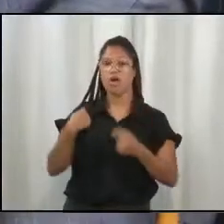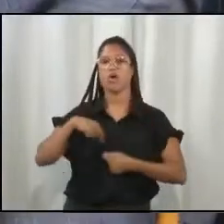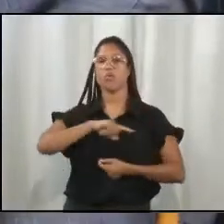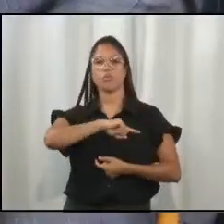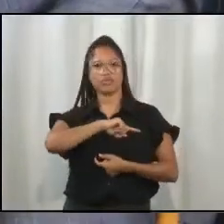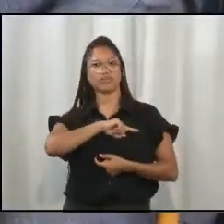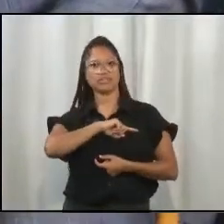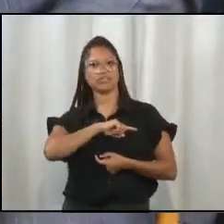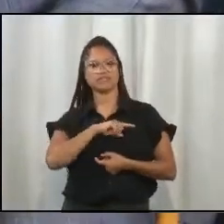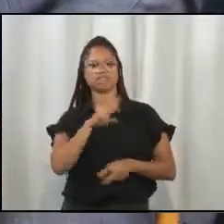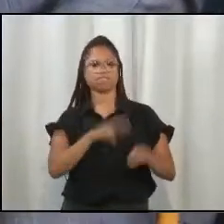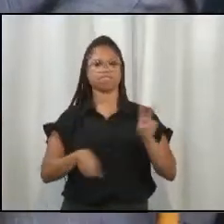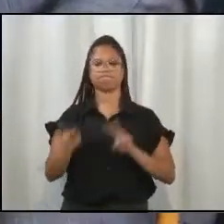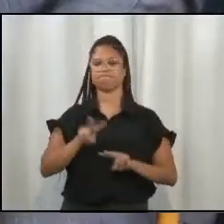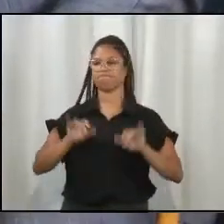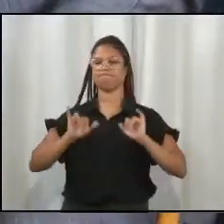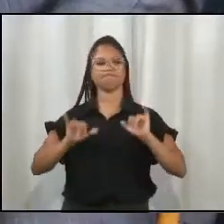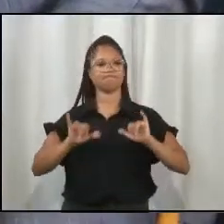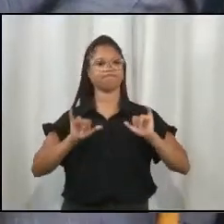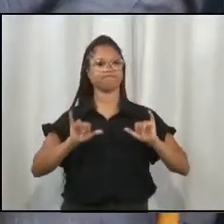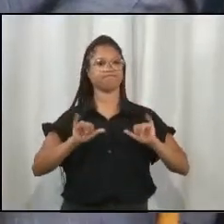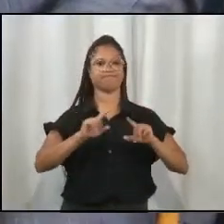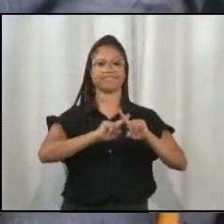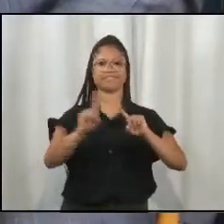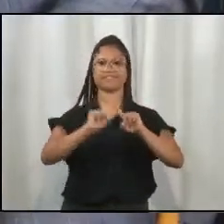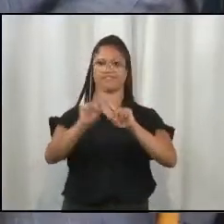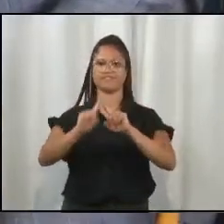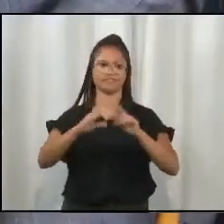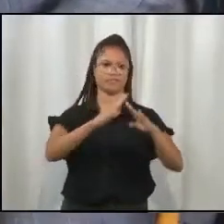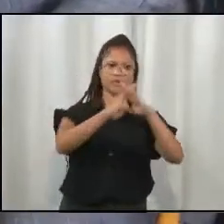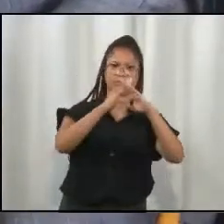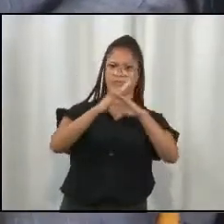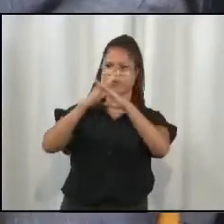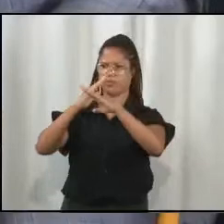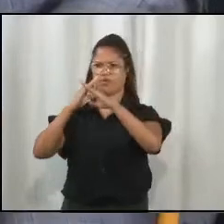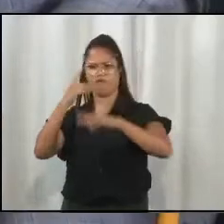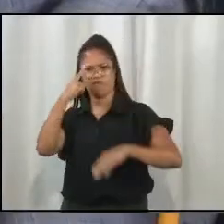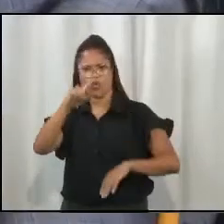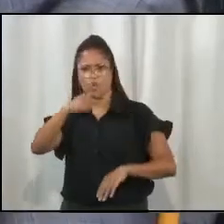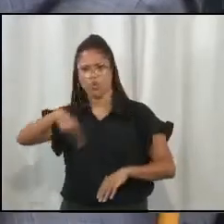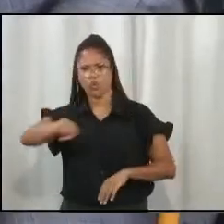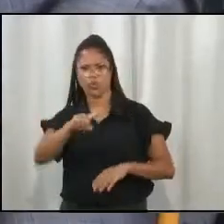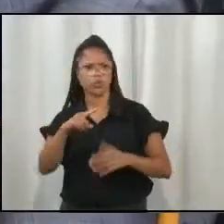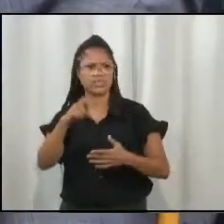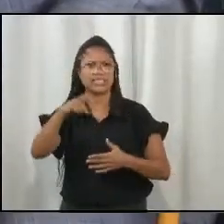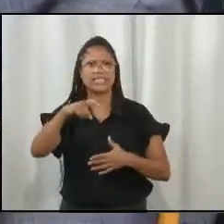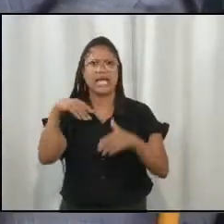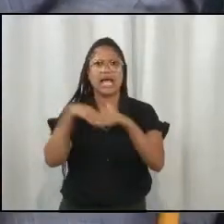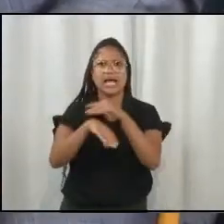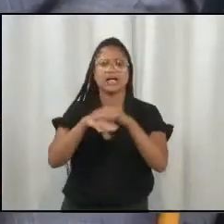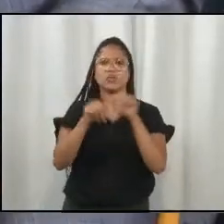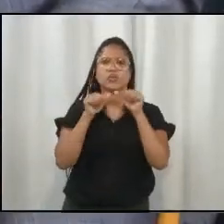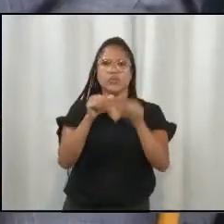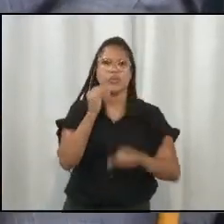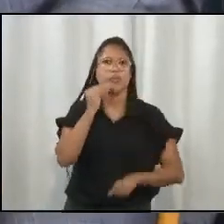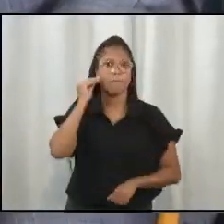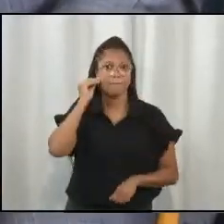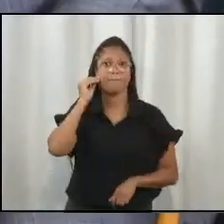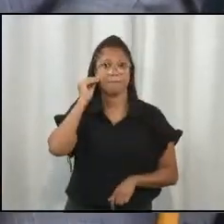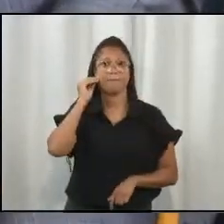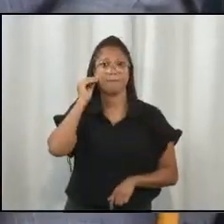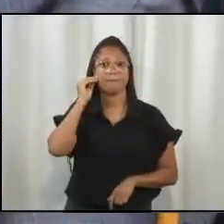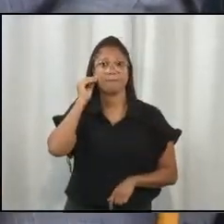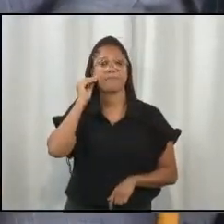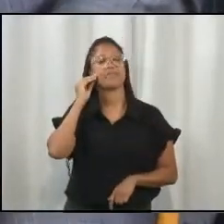that there are a lot of different barriers to people accessing permanent housing. And